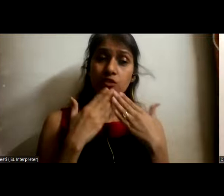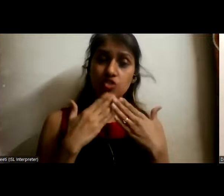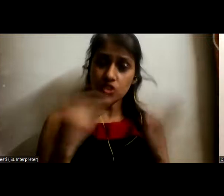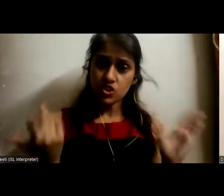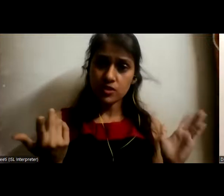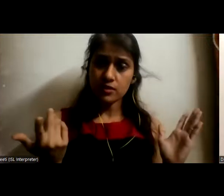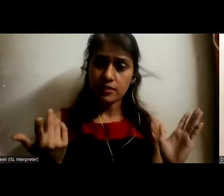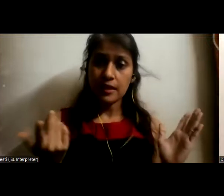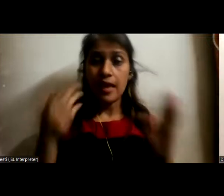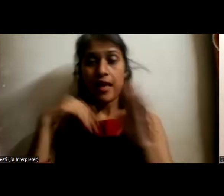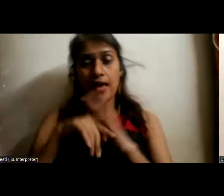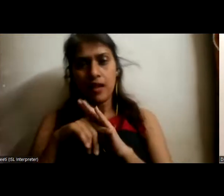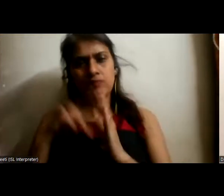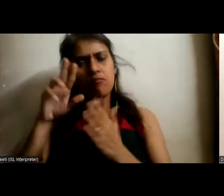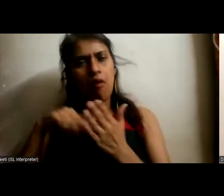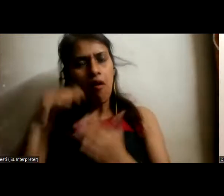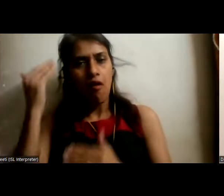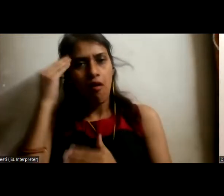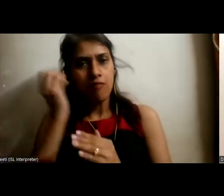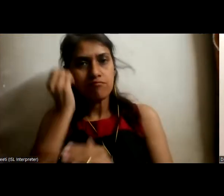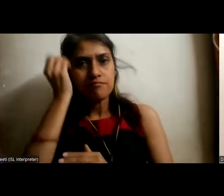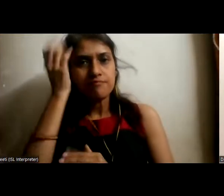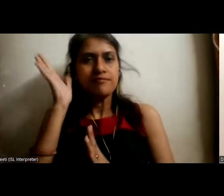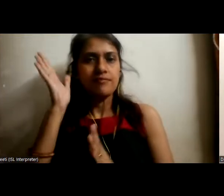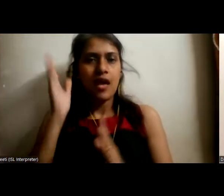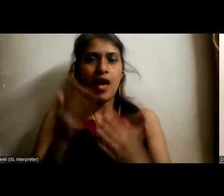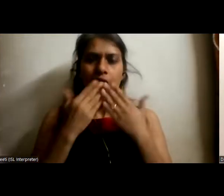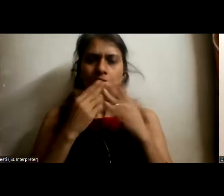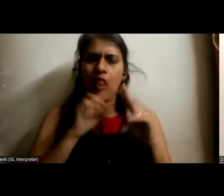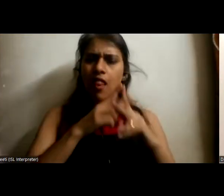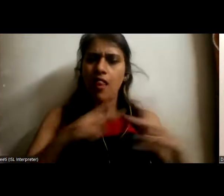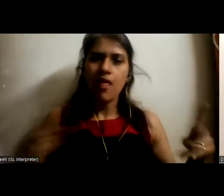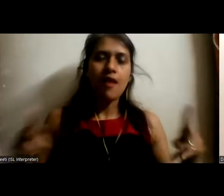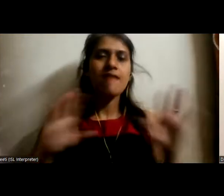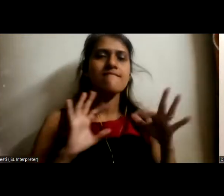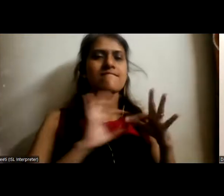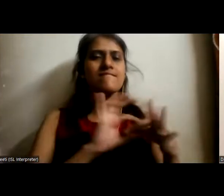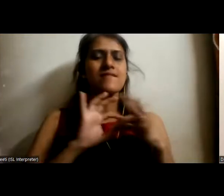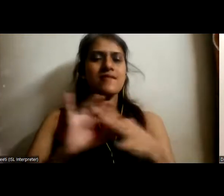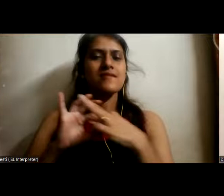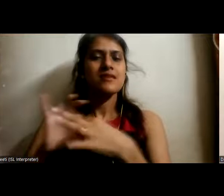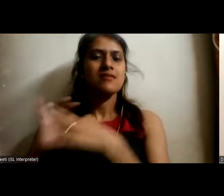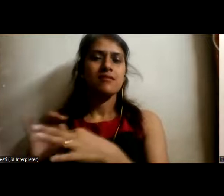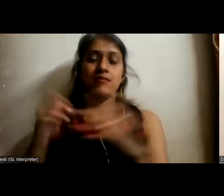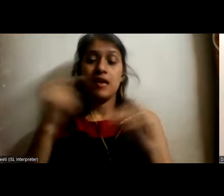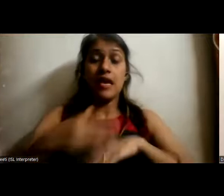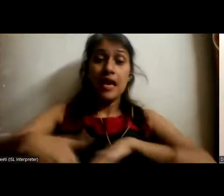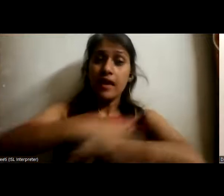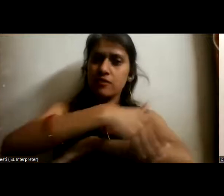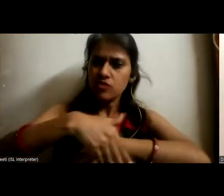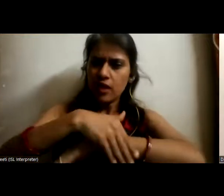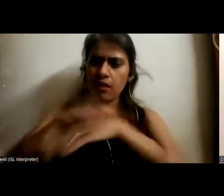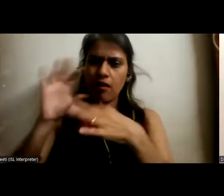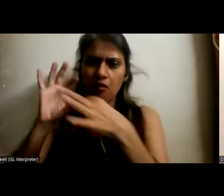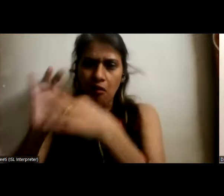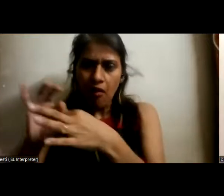sphere, in the literary sphere, in the academic sphere, in the engineering sphere, in